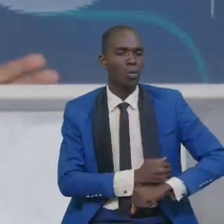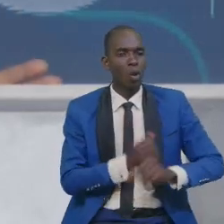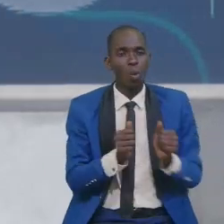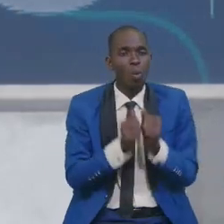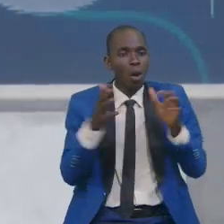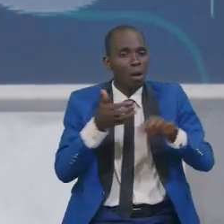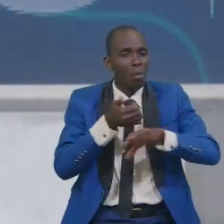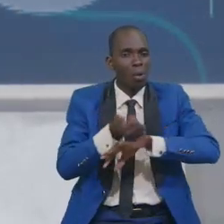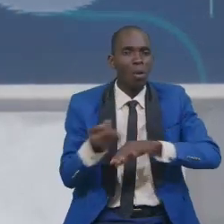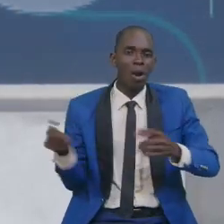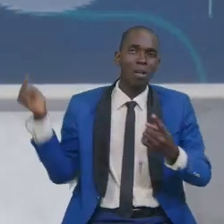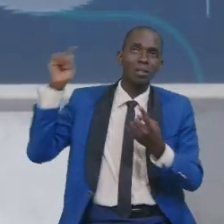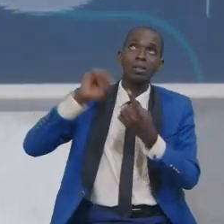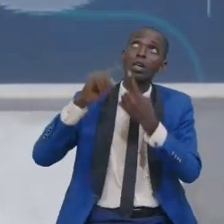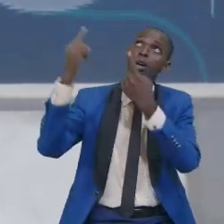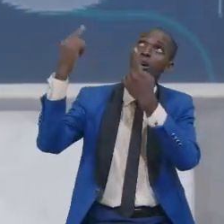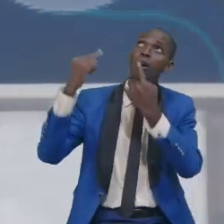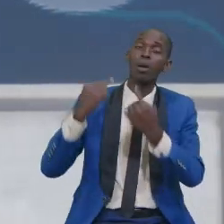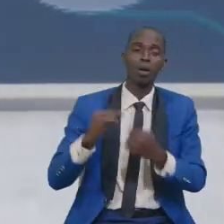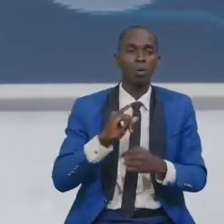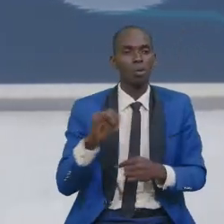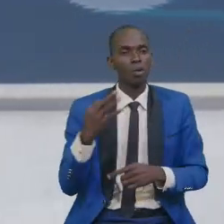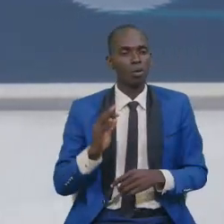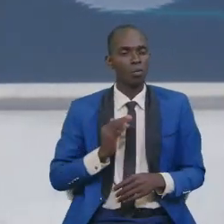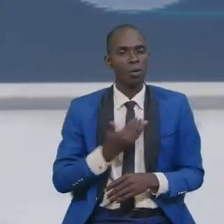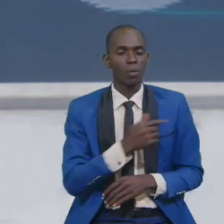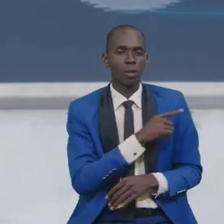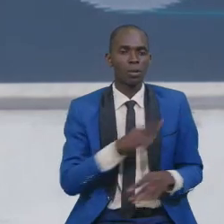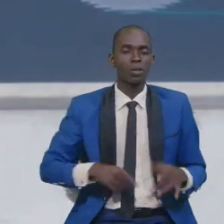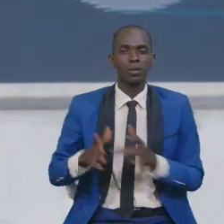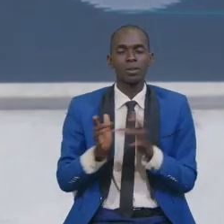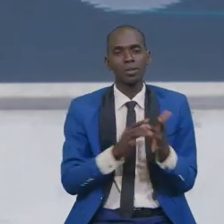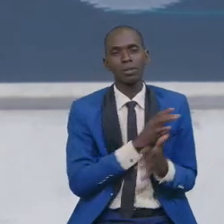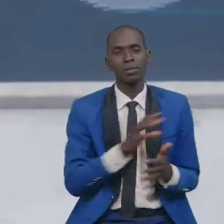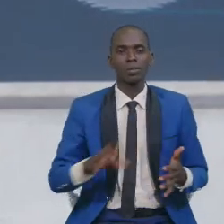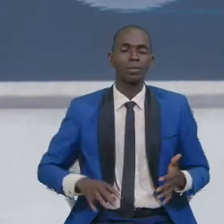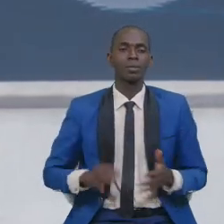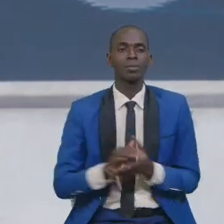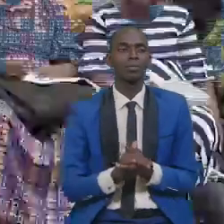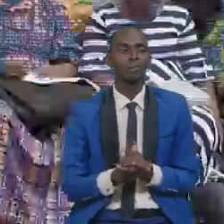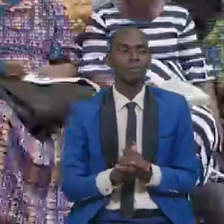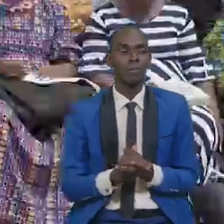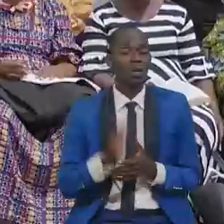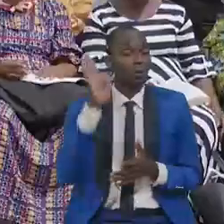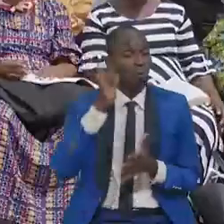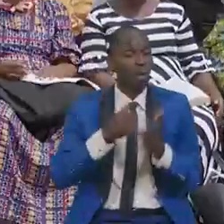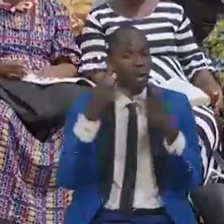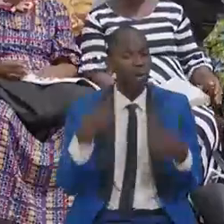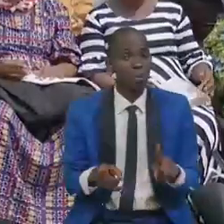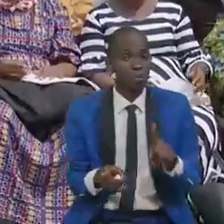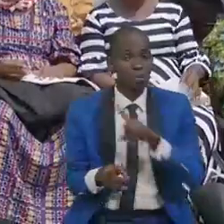until they come in of our Lord Jesus Christ will it happen